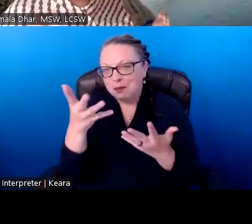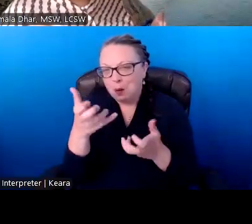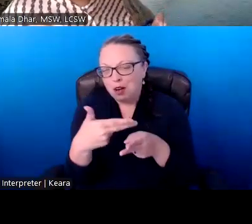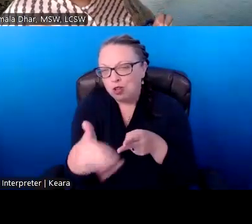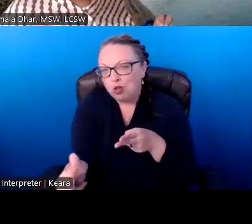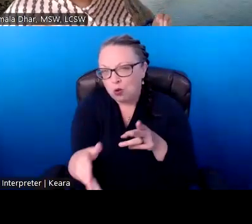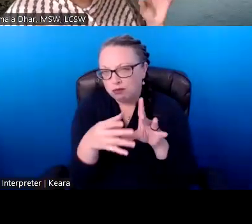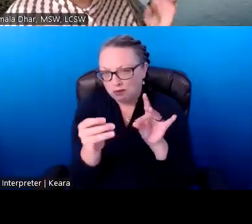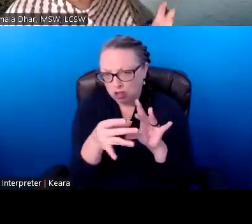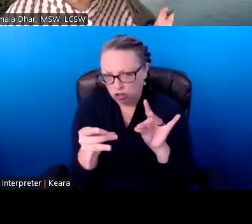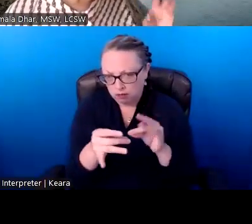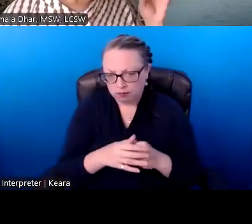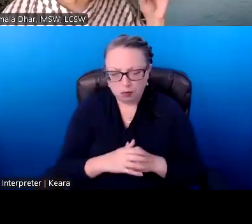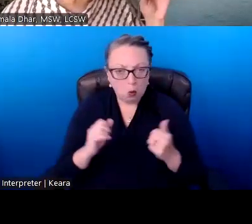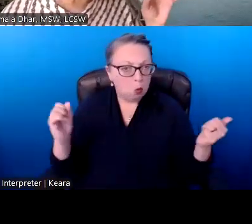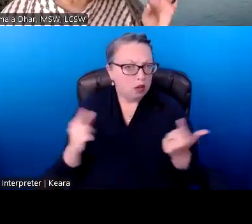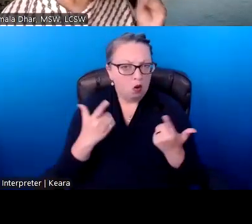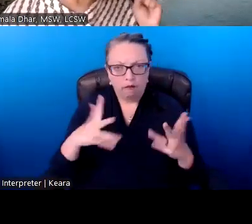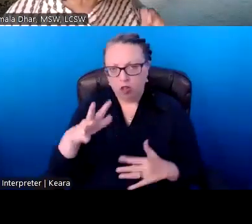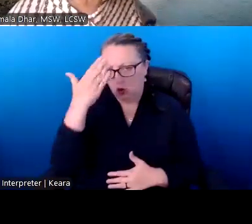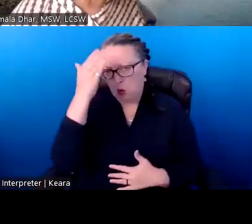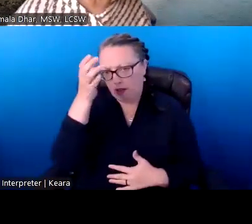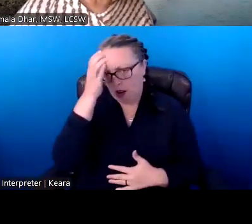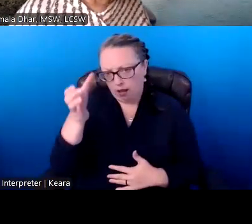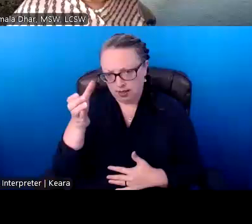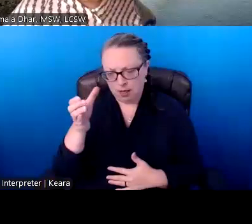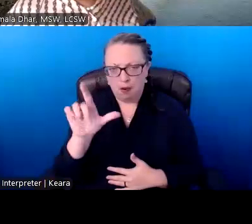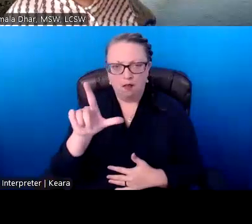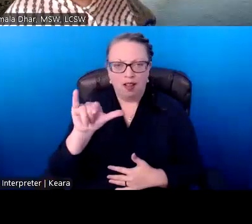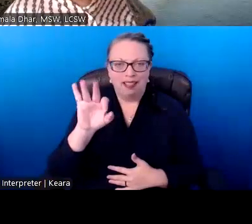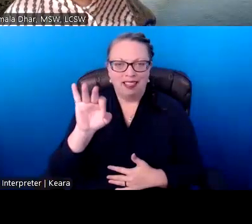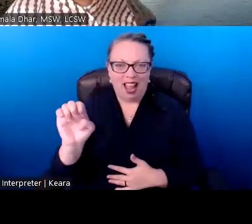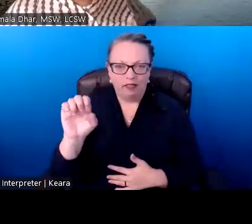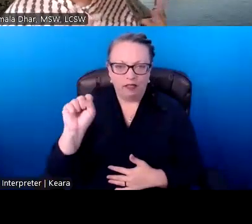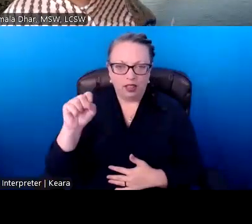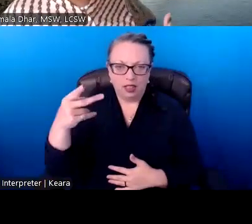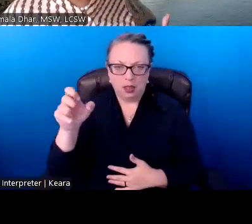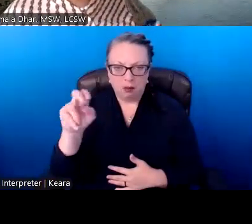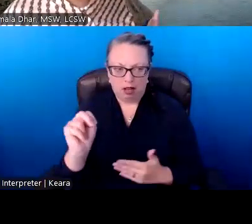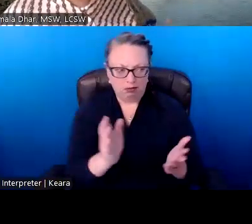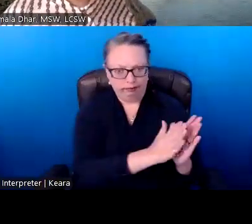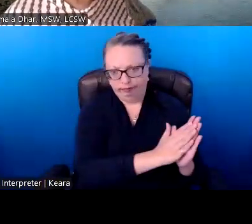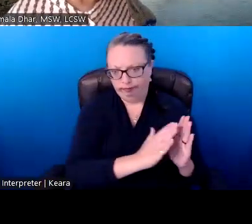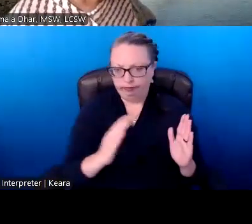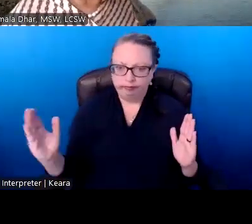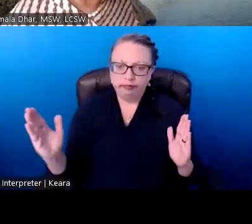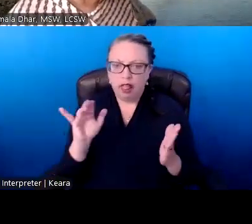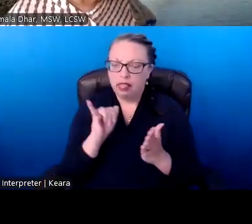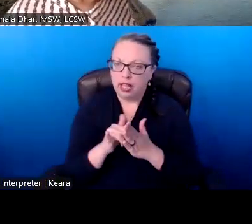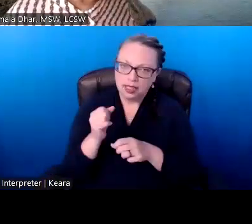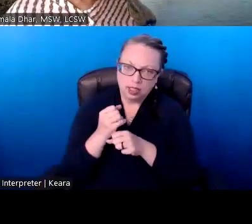up. We all know the concept of lifespan, and lifespan is expressed as